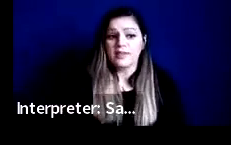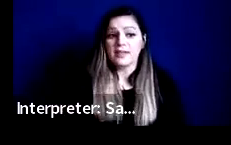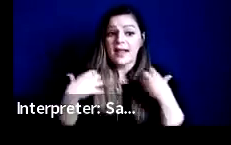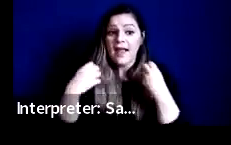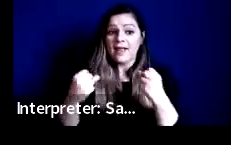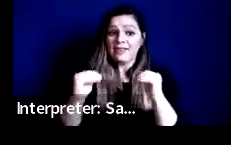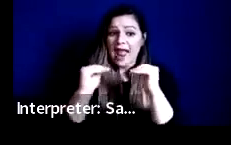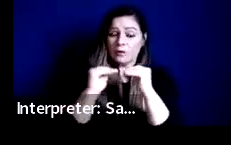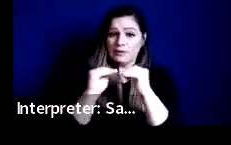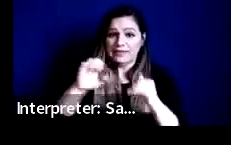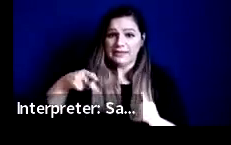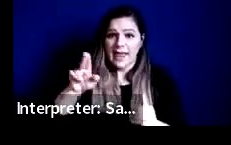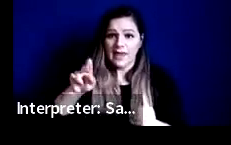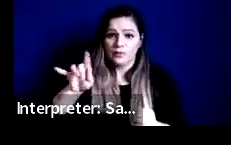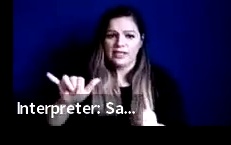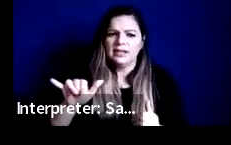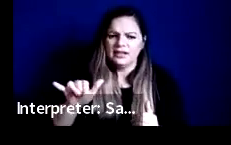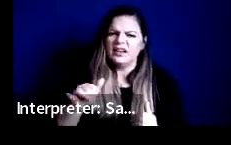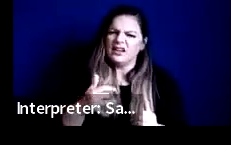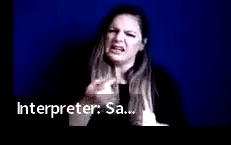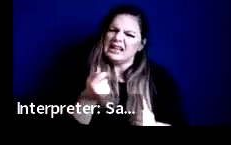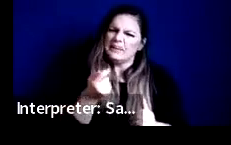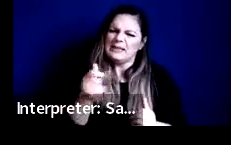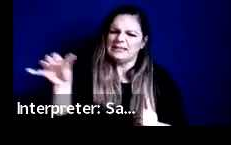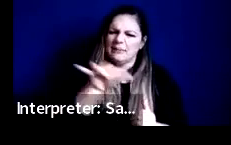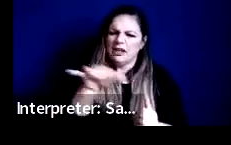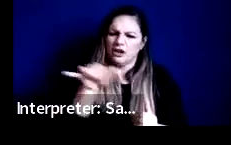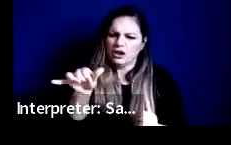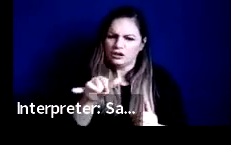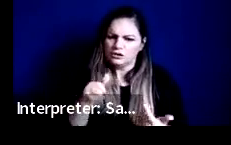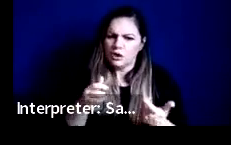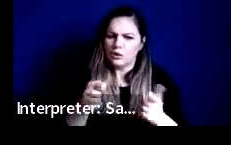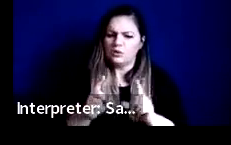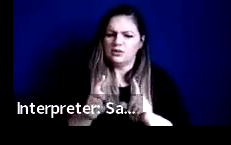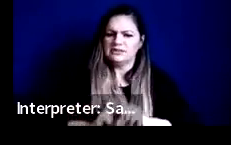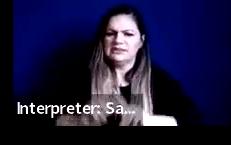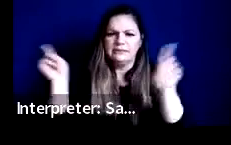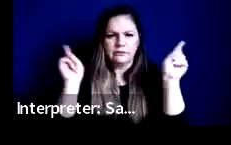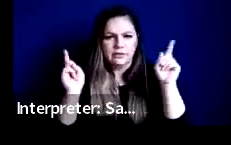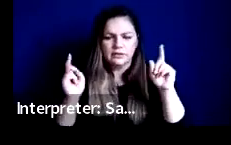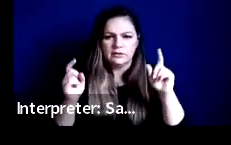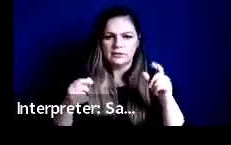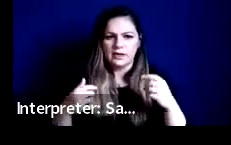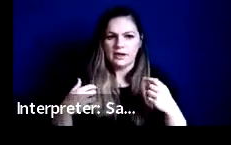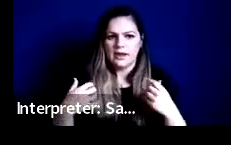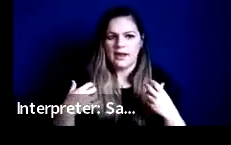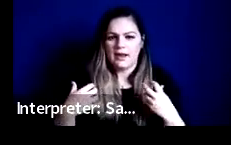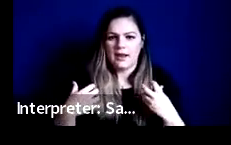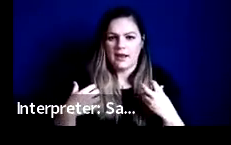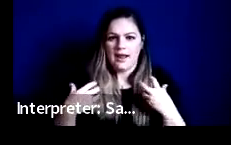difference in health outcome. But it usually reflects some form of injustice,